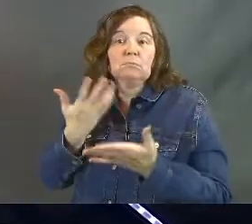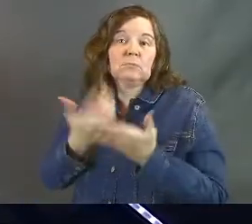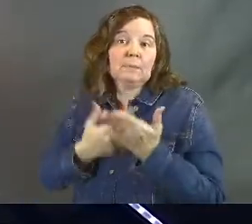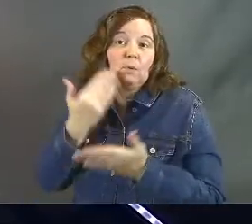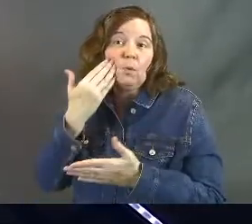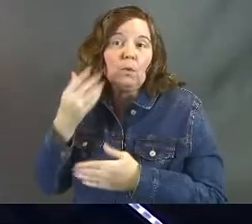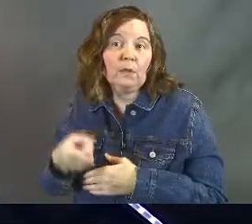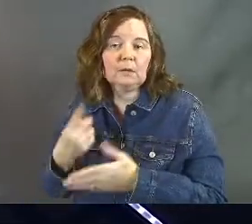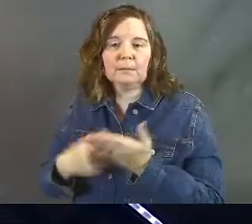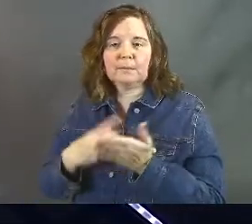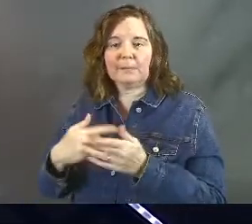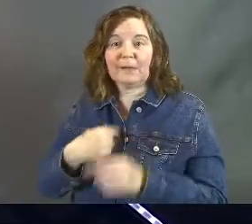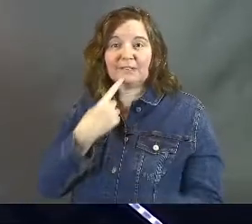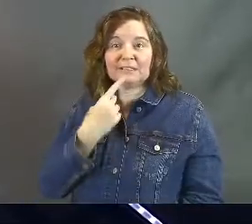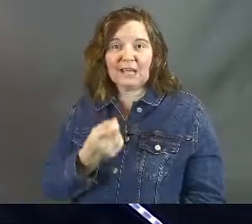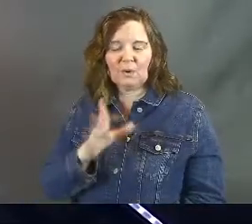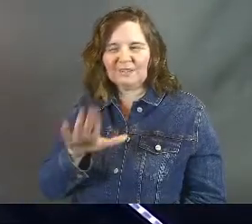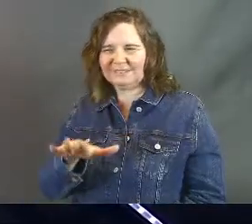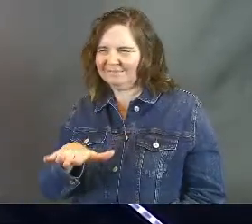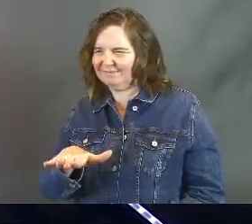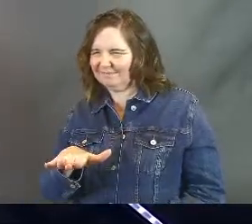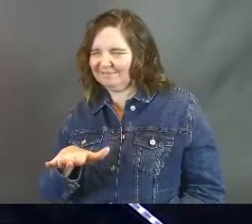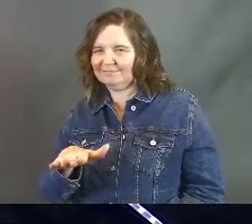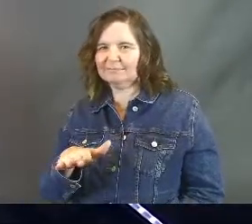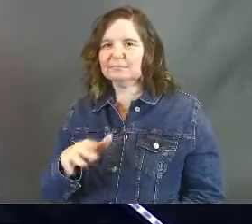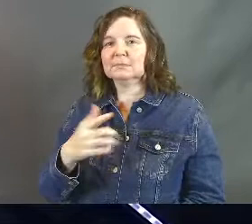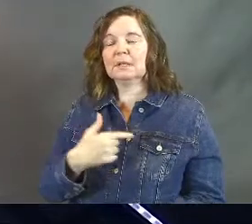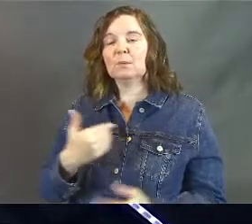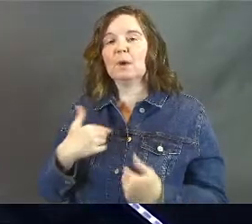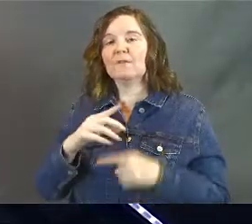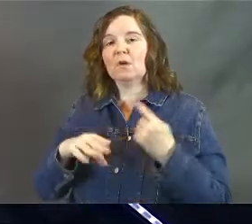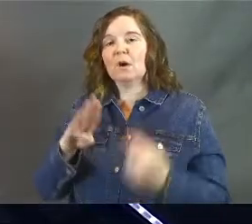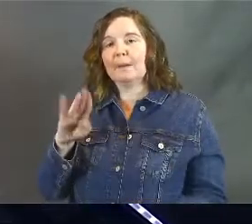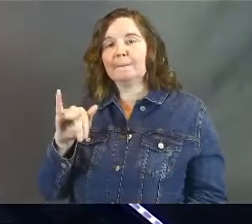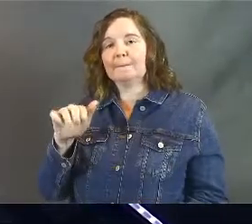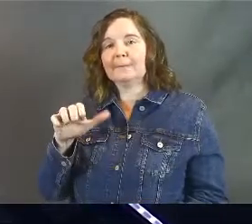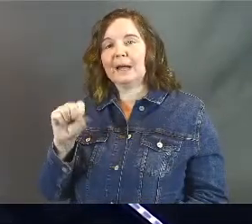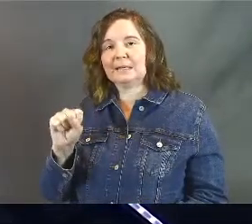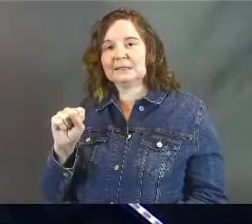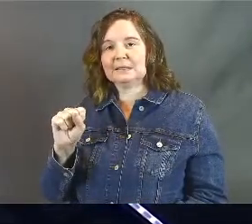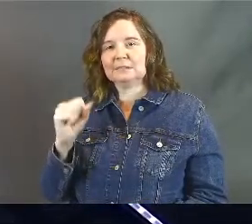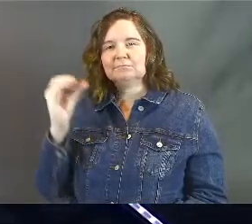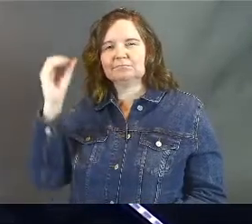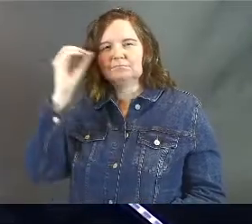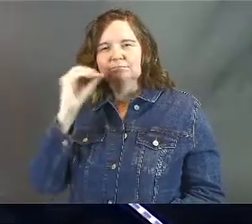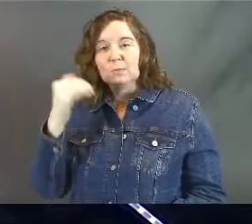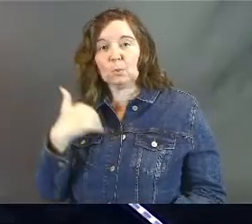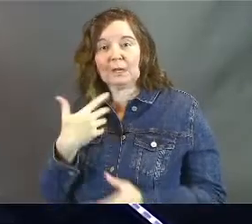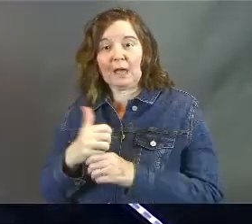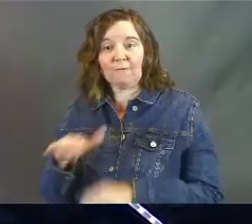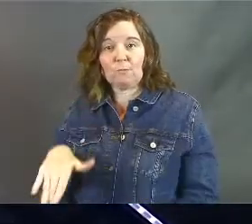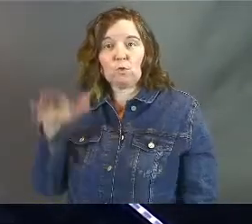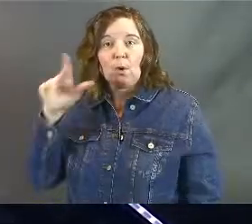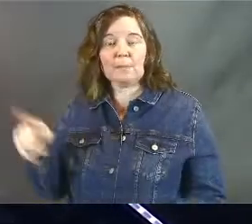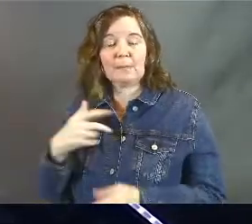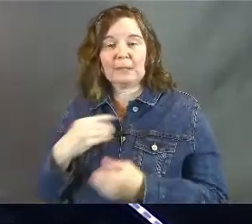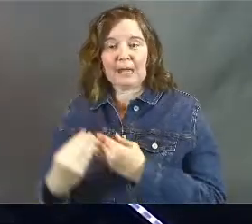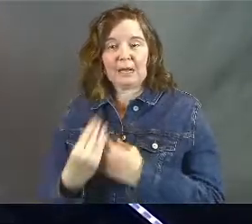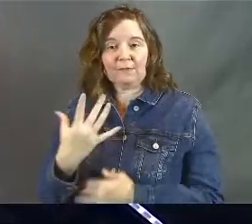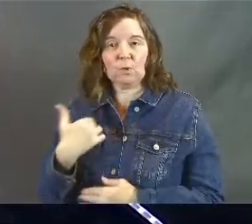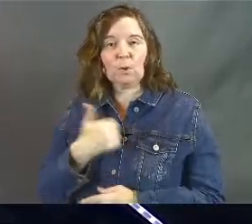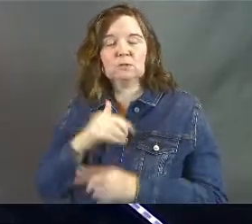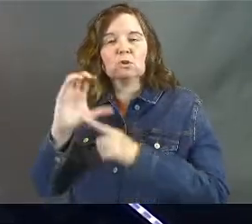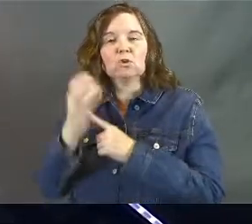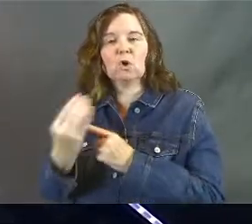there. Sometimes people have to tell you that it's there. Sometimes we have all these biases that we got from growing up, people that influence